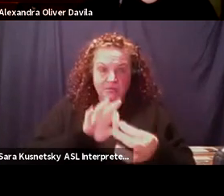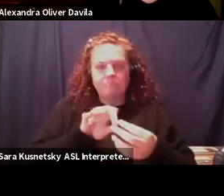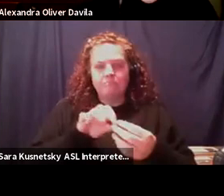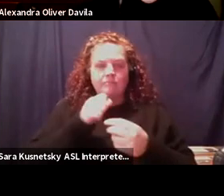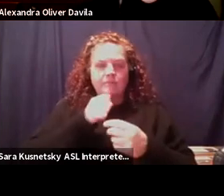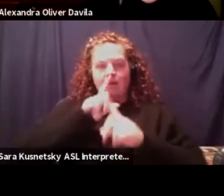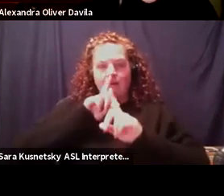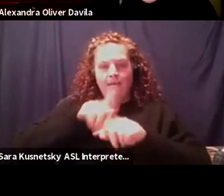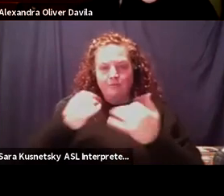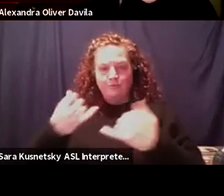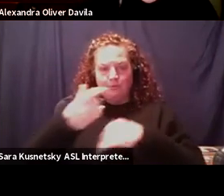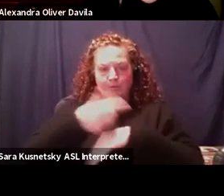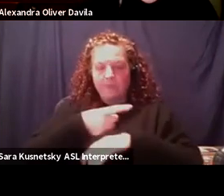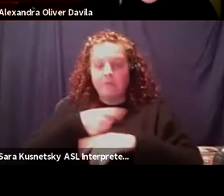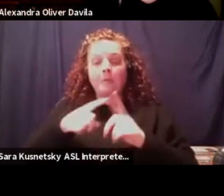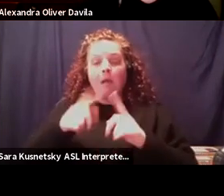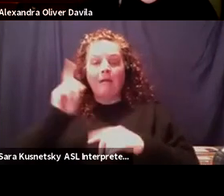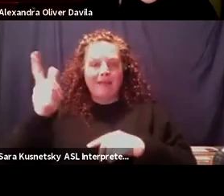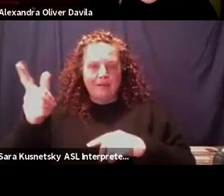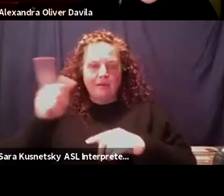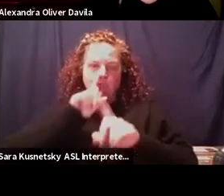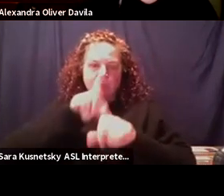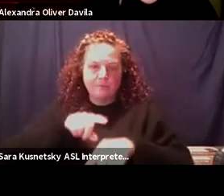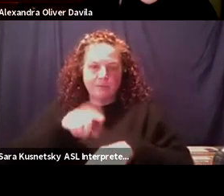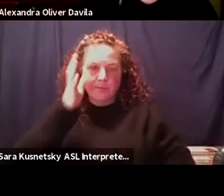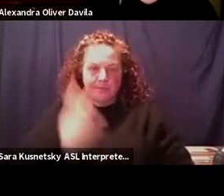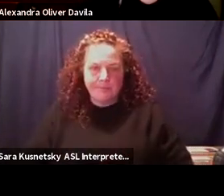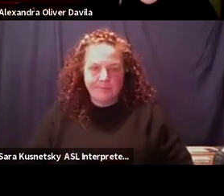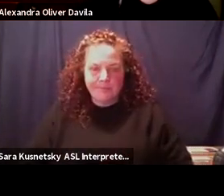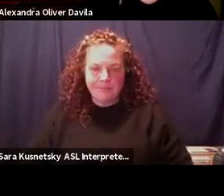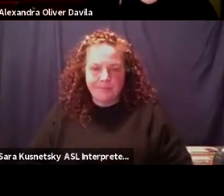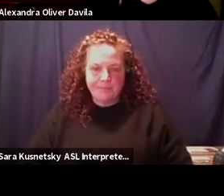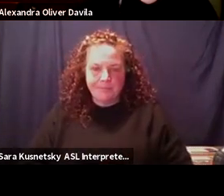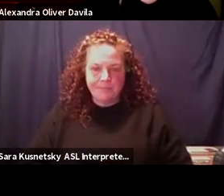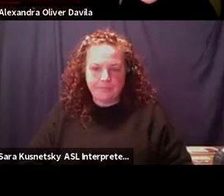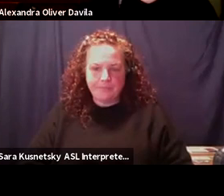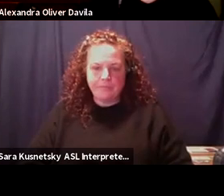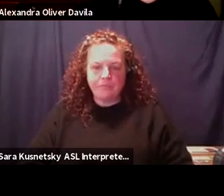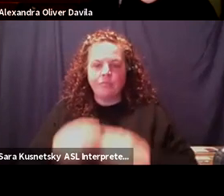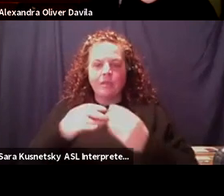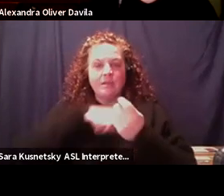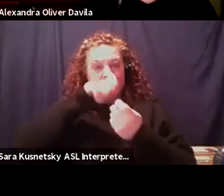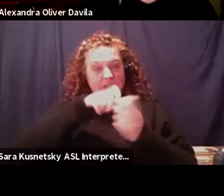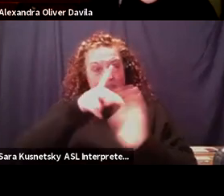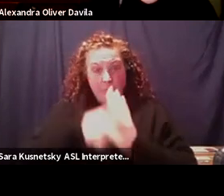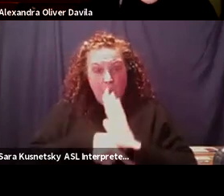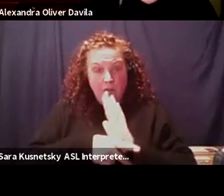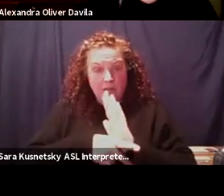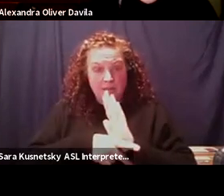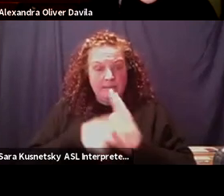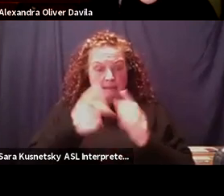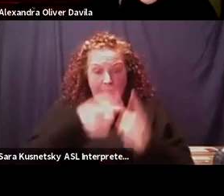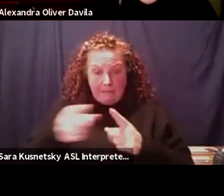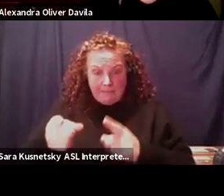to the superintendent for a later response. Questions on specific policy matters are not answered at this